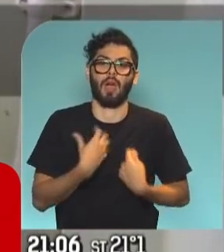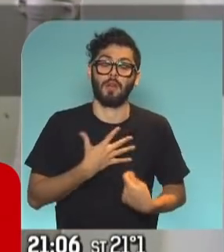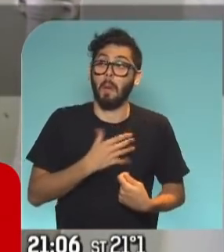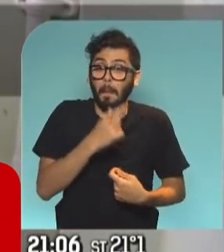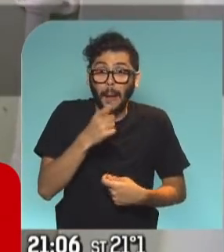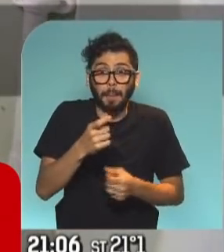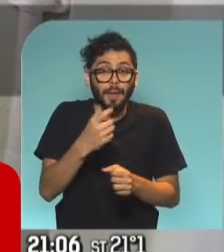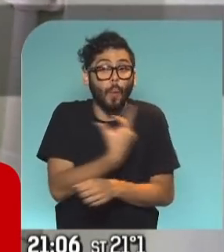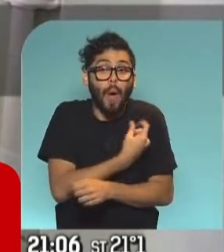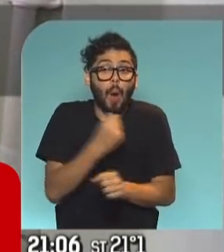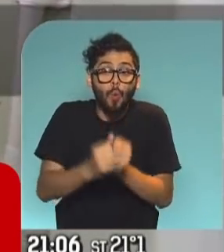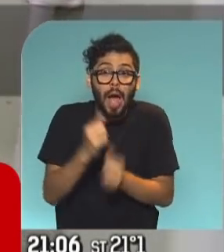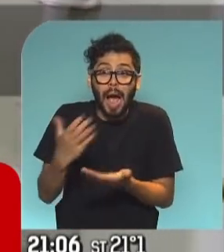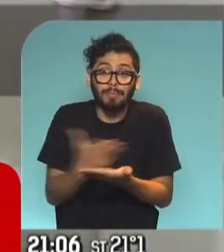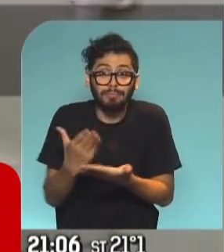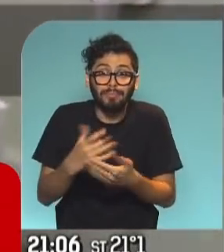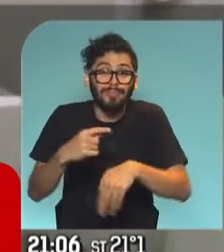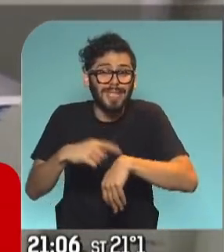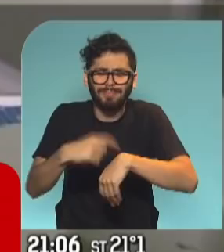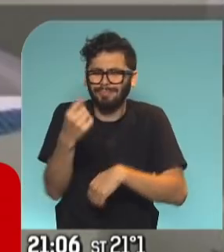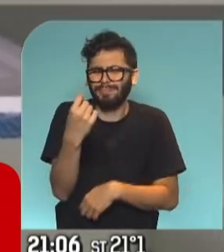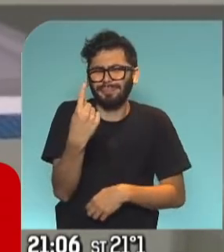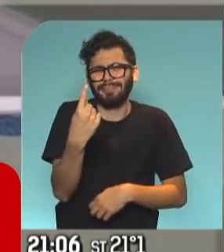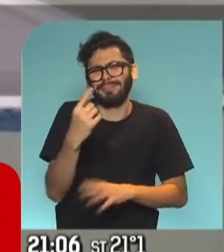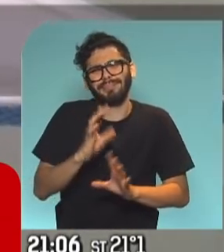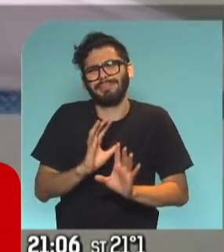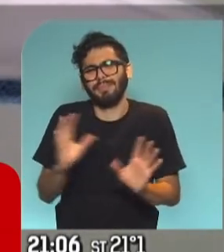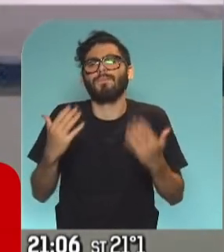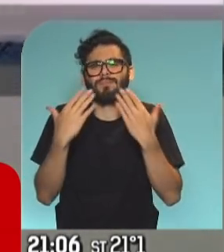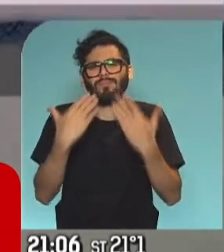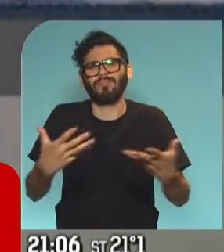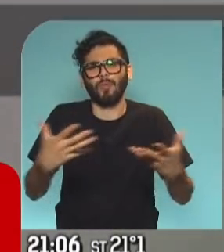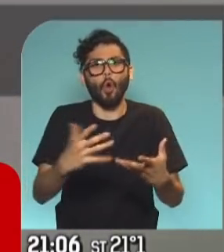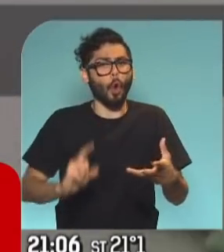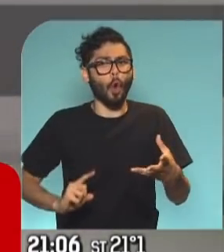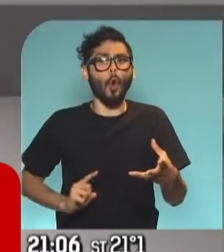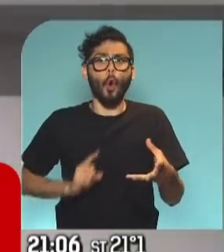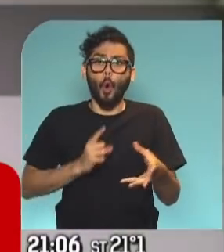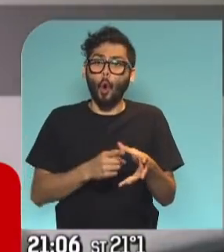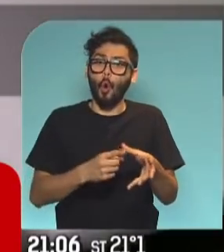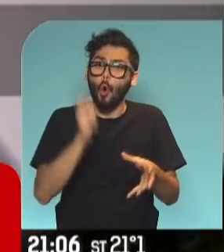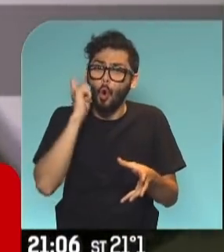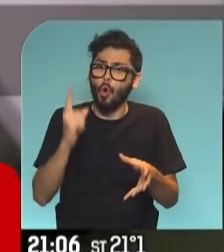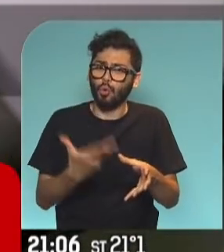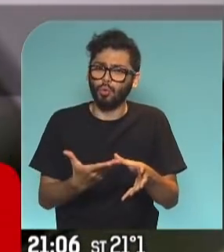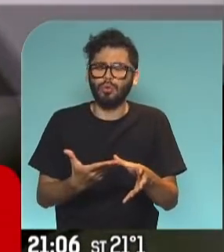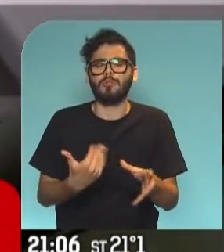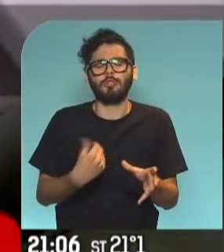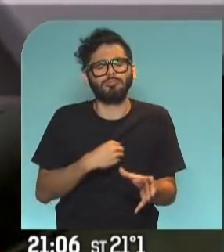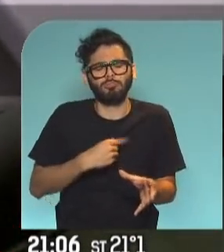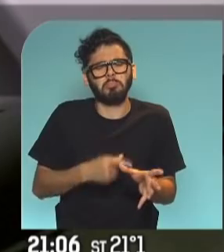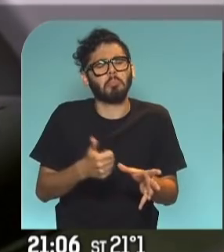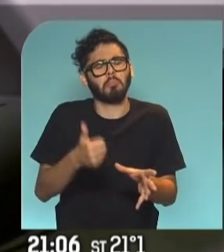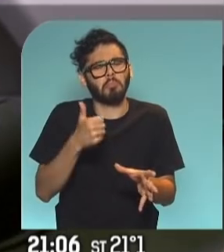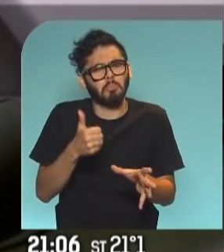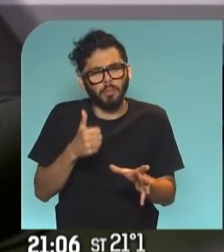short time. So we are very grateful to them and also proud of them that they have done that. I feel that it's